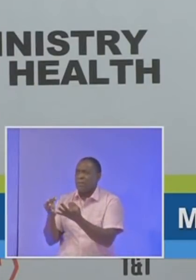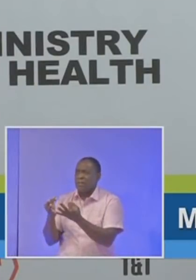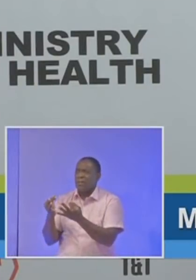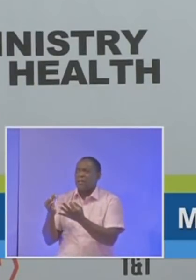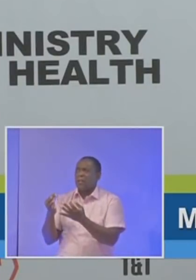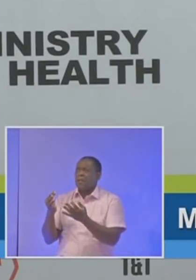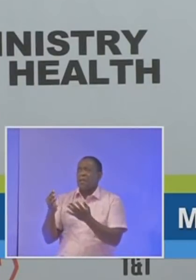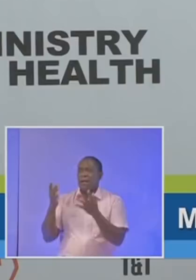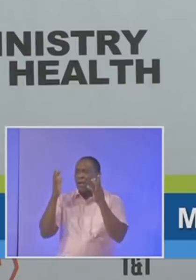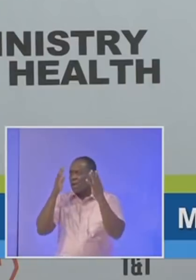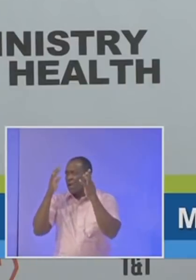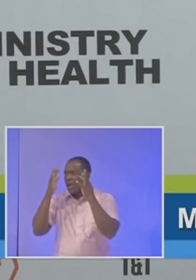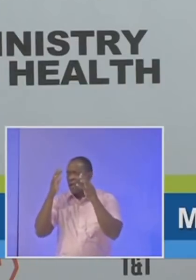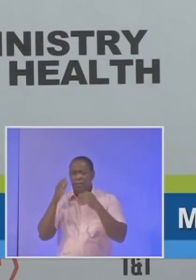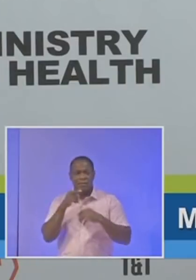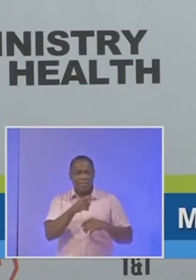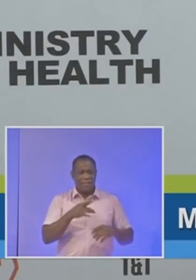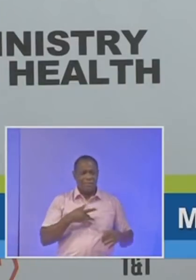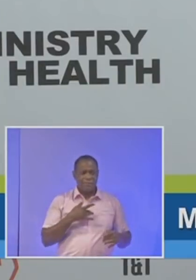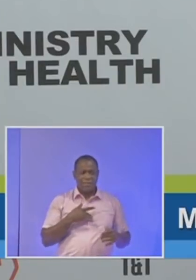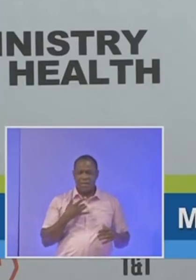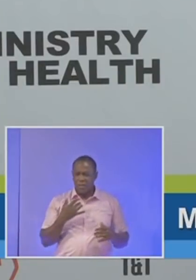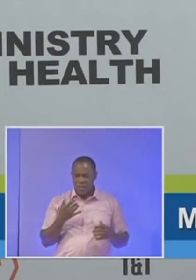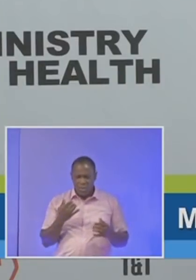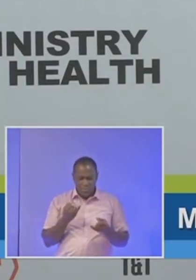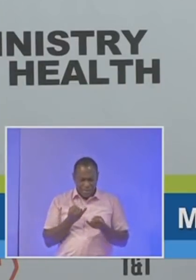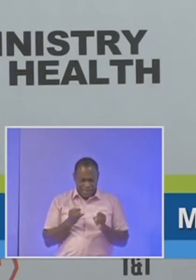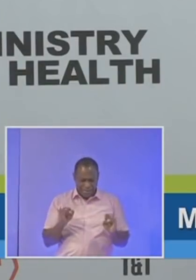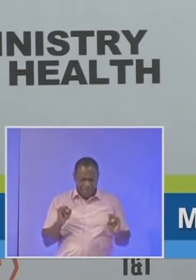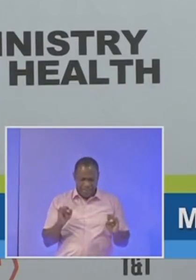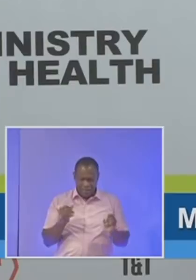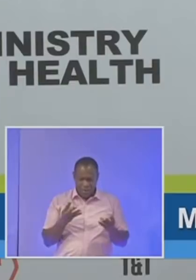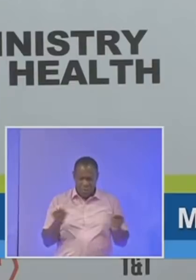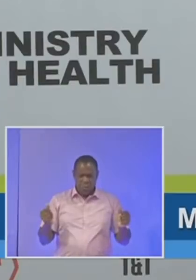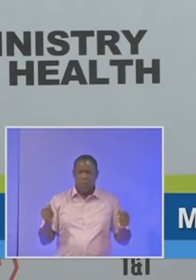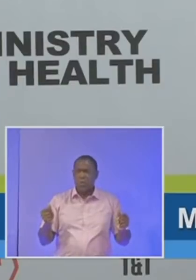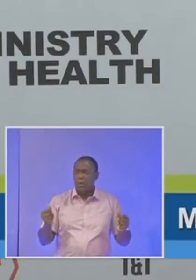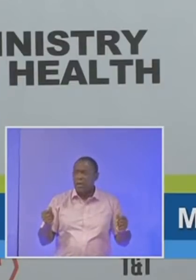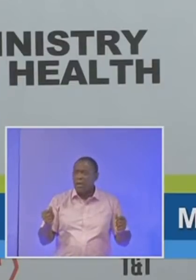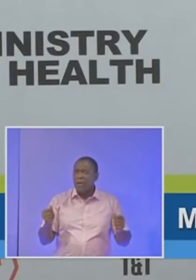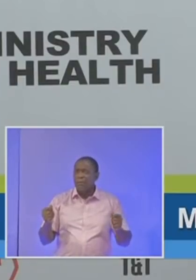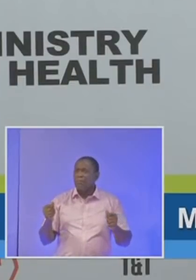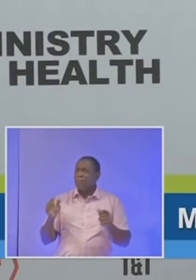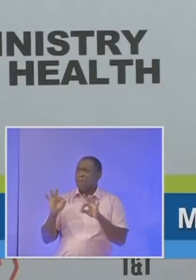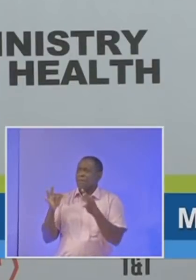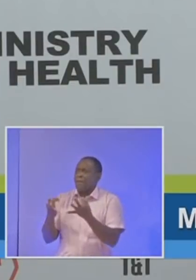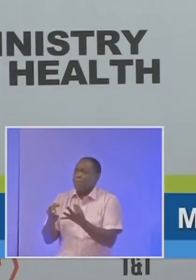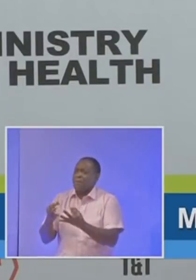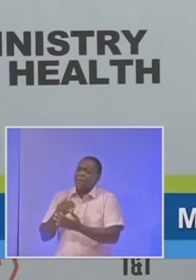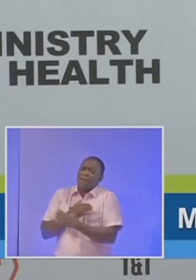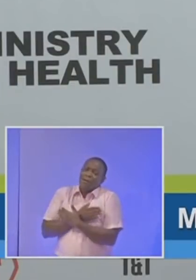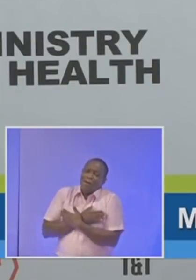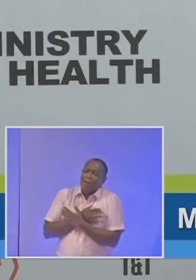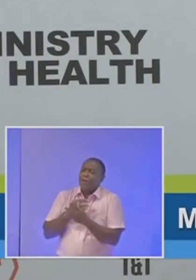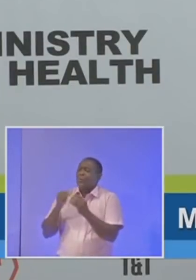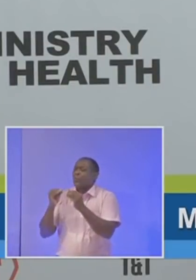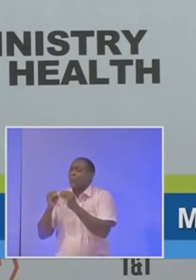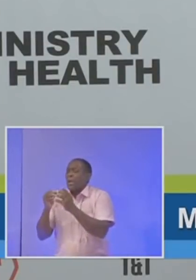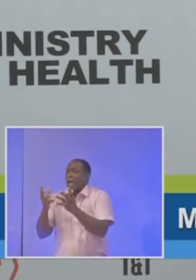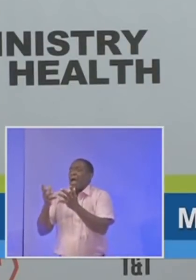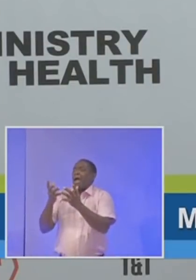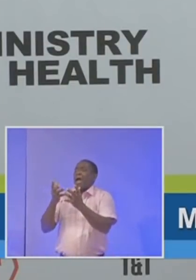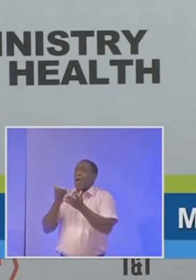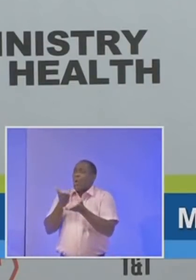of movement, and even the physical touch they would normally receive from their loved ones at home. They aren't allowed